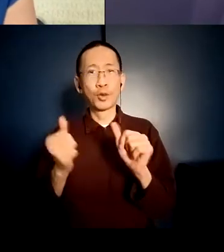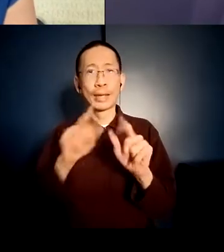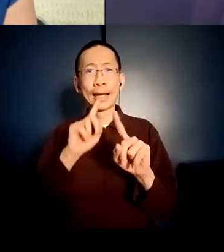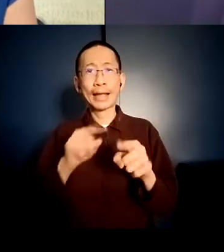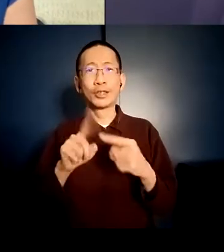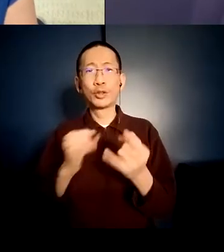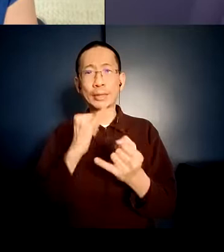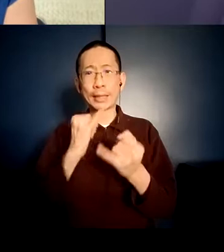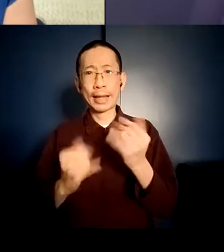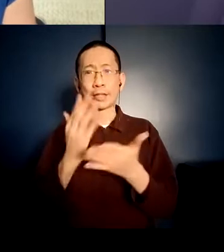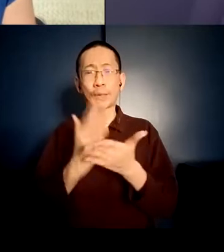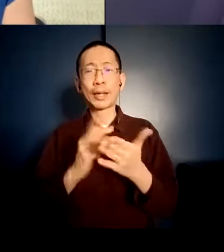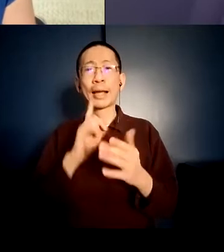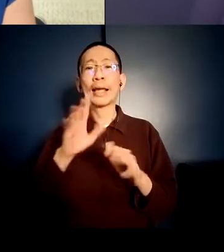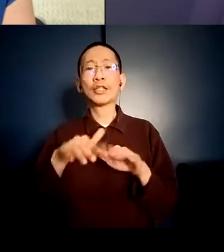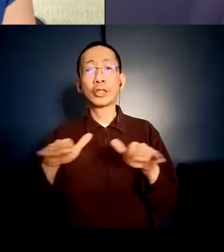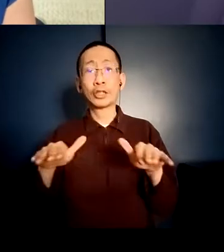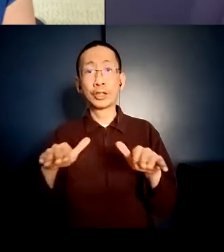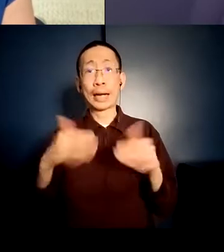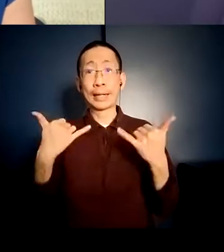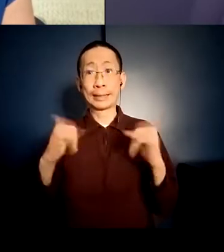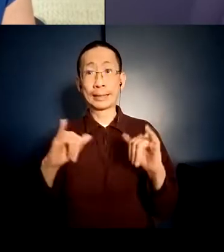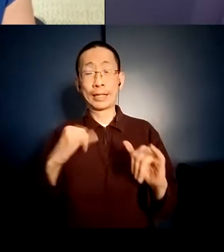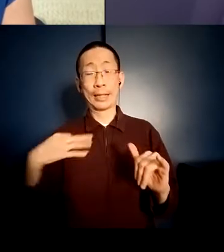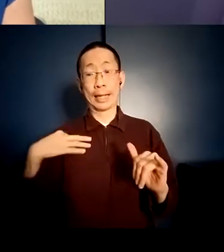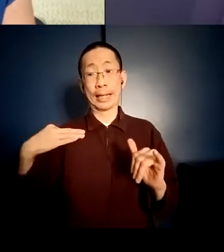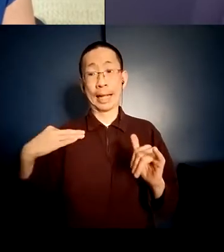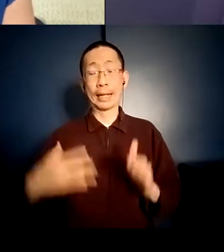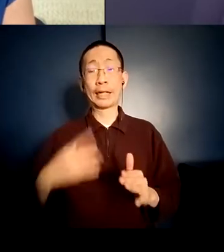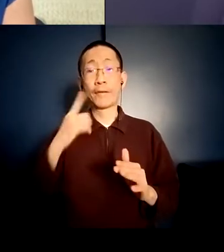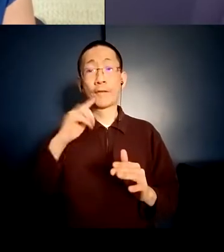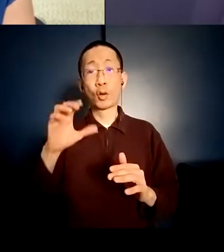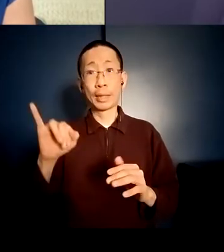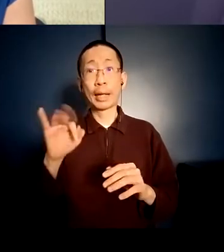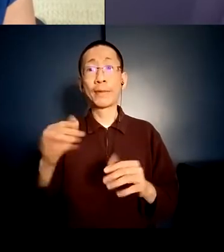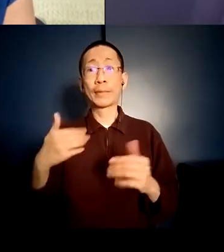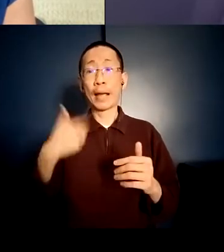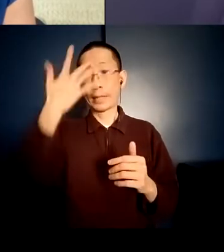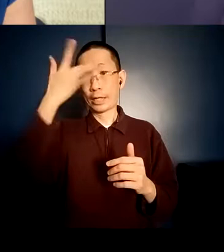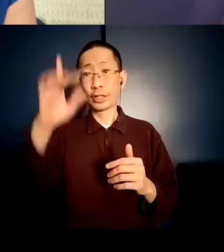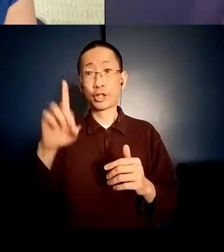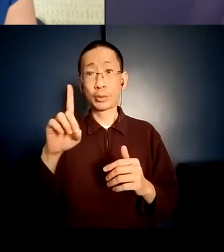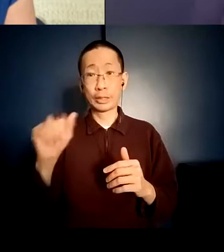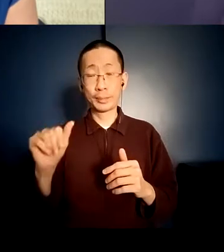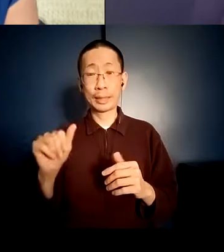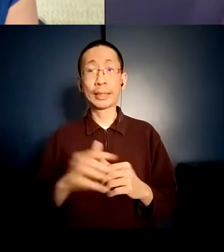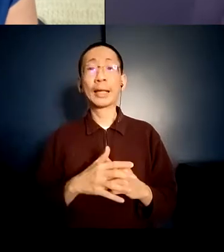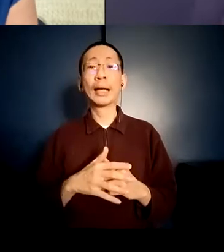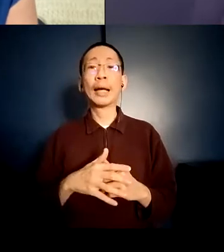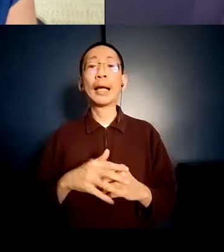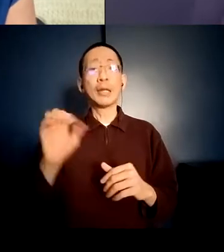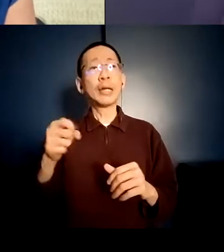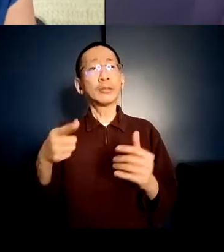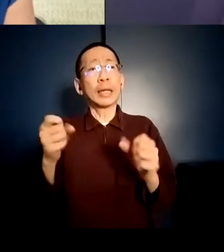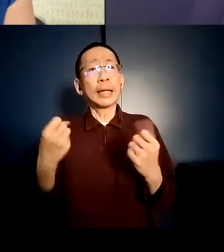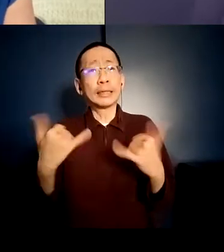the last part, is a child still a candidate for a cochlear implant if they have intellectual disability? Yes, they can still